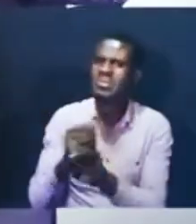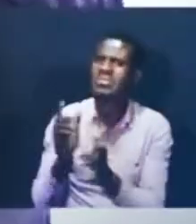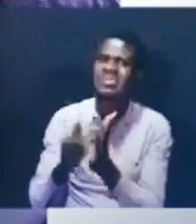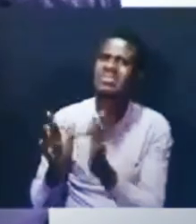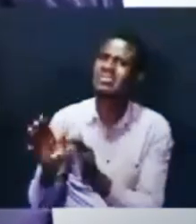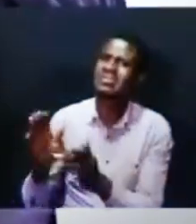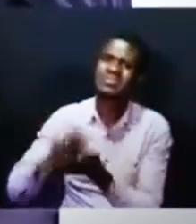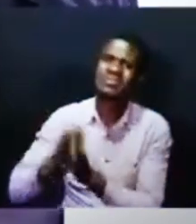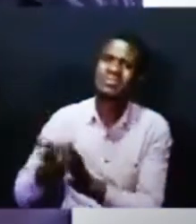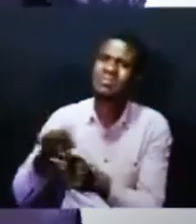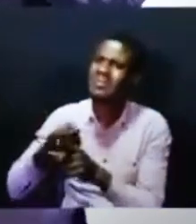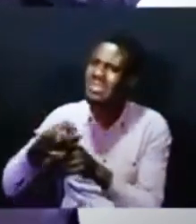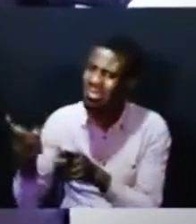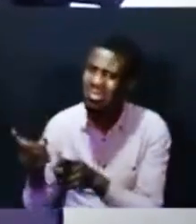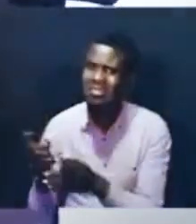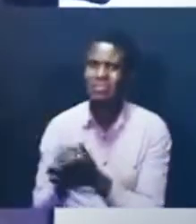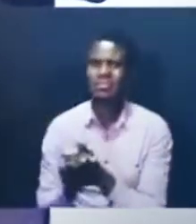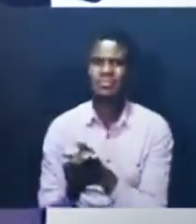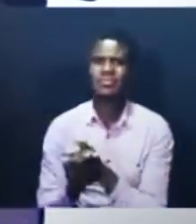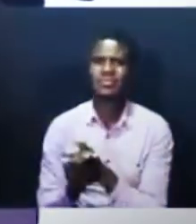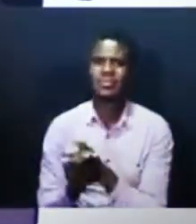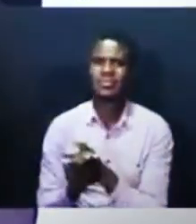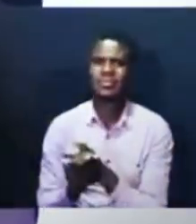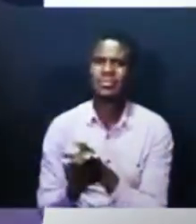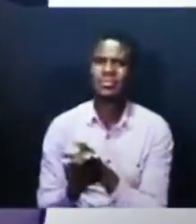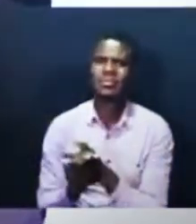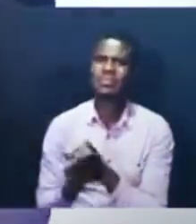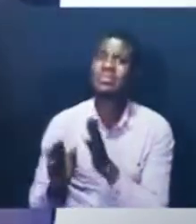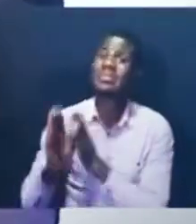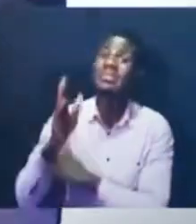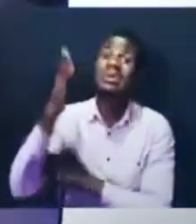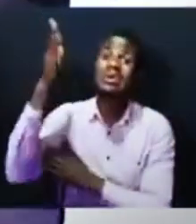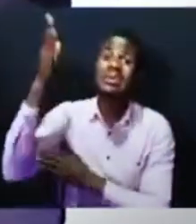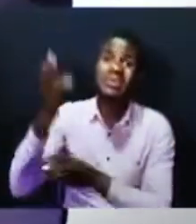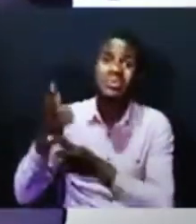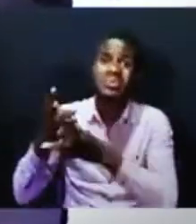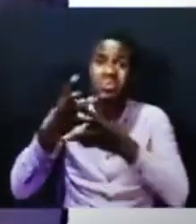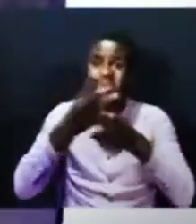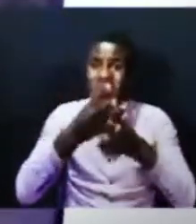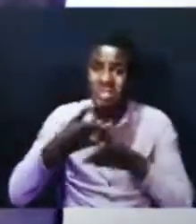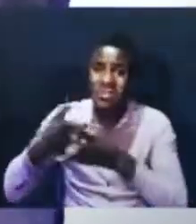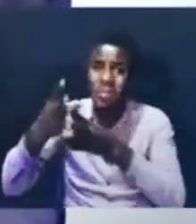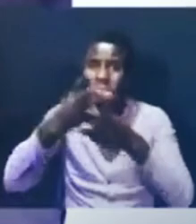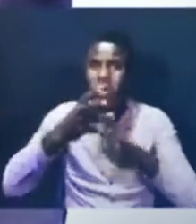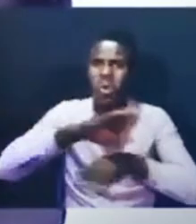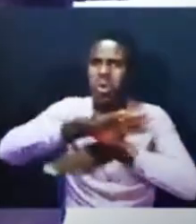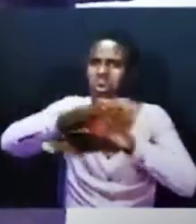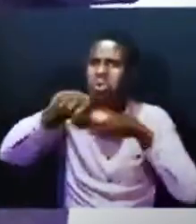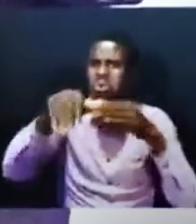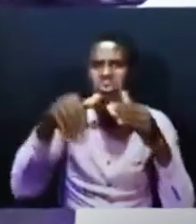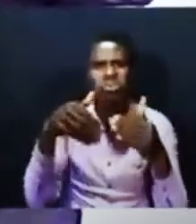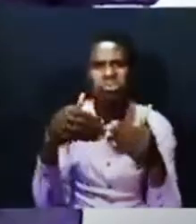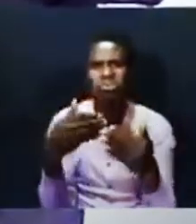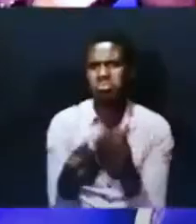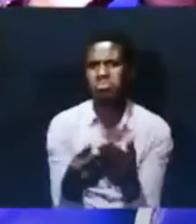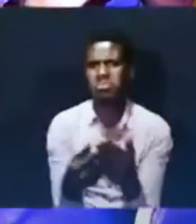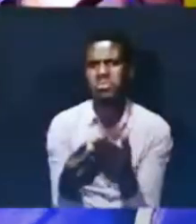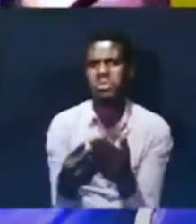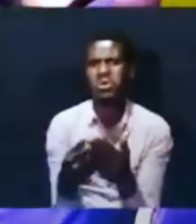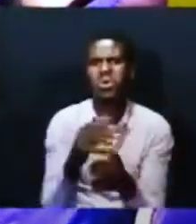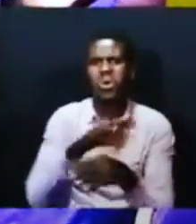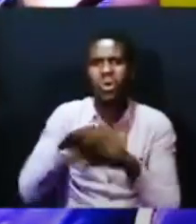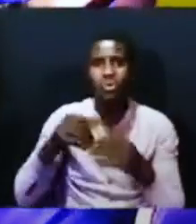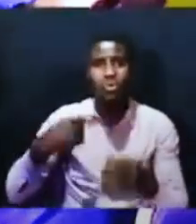hurt. Na ma wum pra Christo. God up there is watching over all of us. Let us